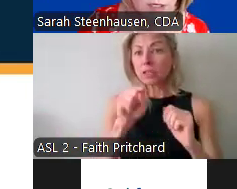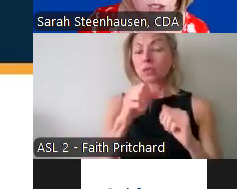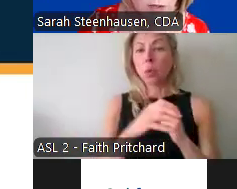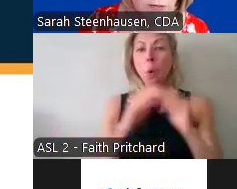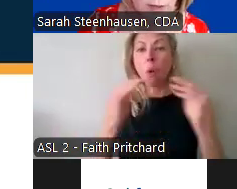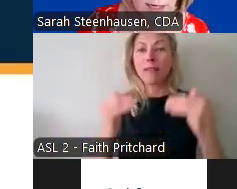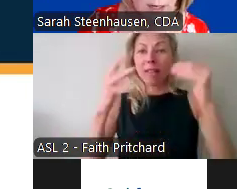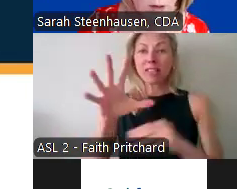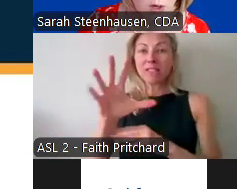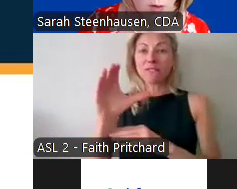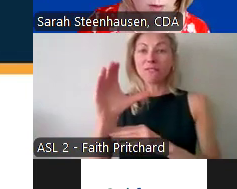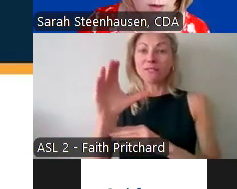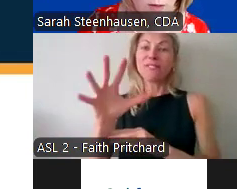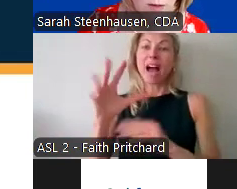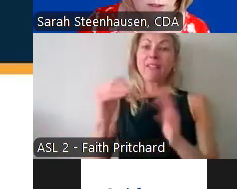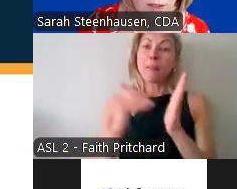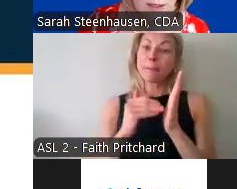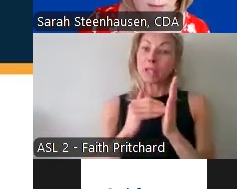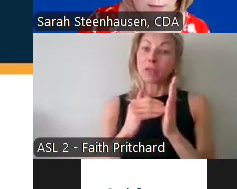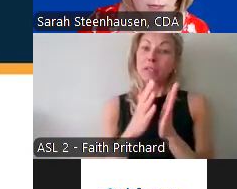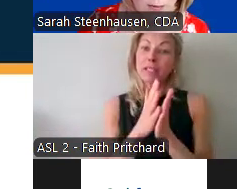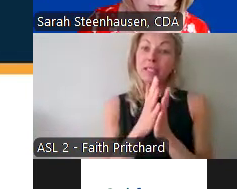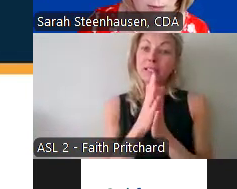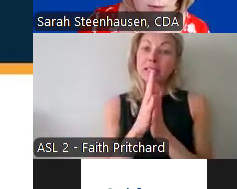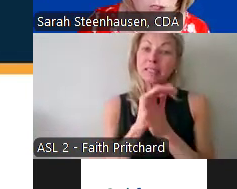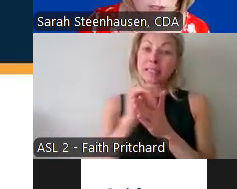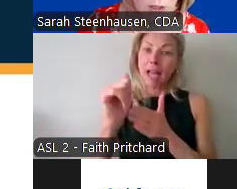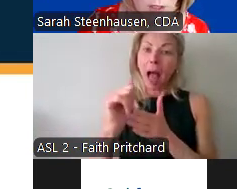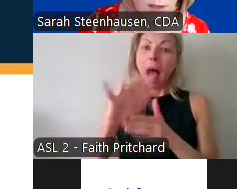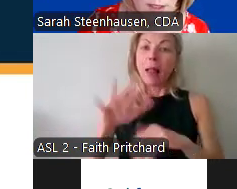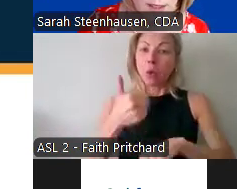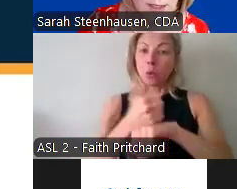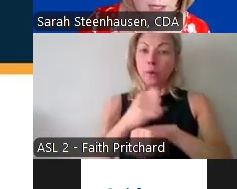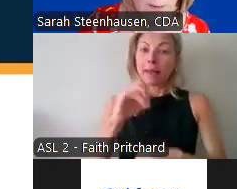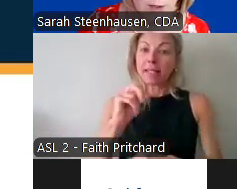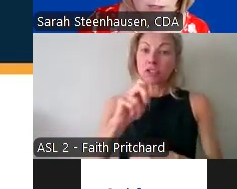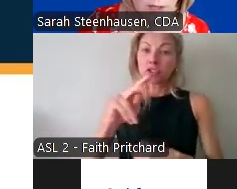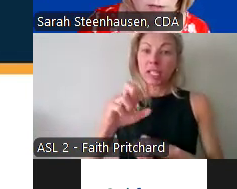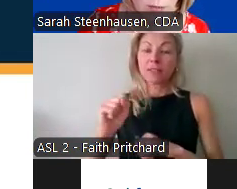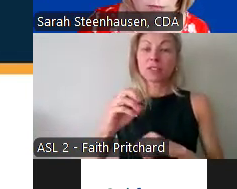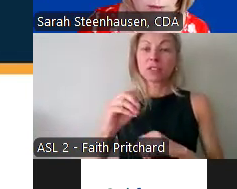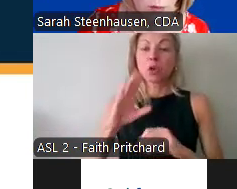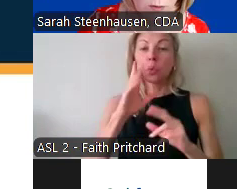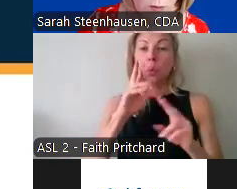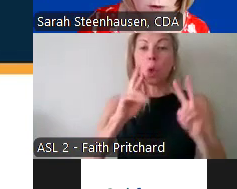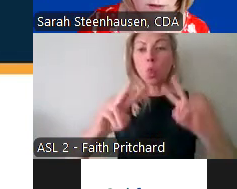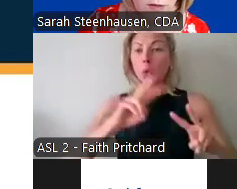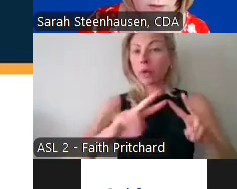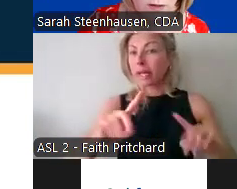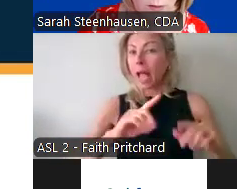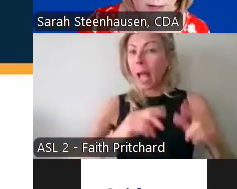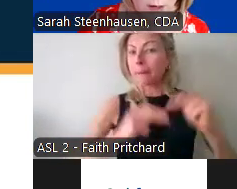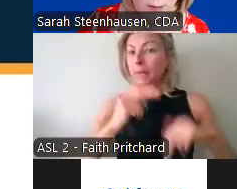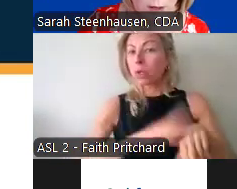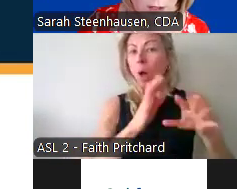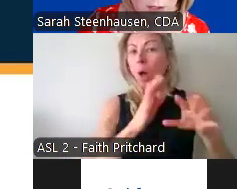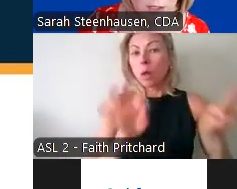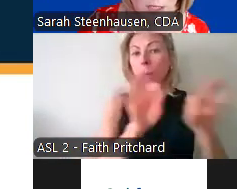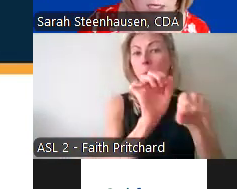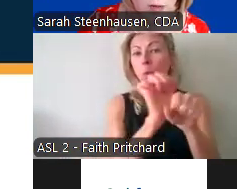initiative right now, where we're going to be looking at population analytics, building off some of the important work that has been done by